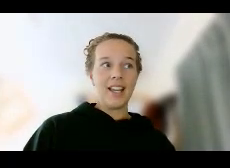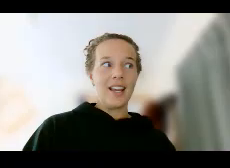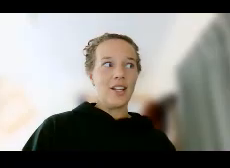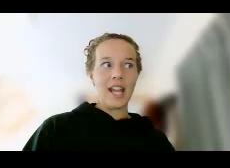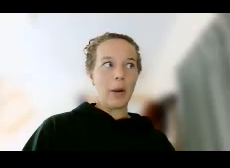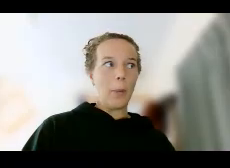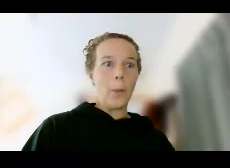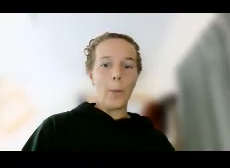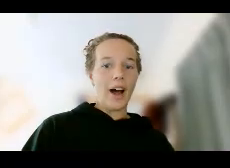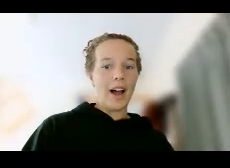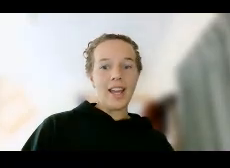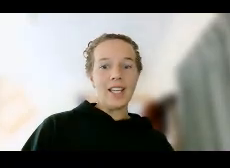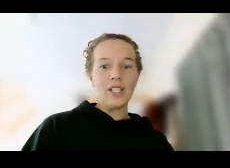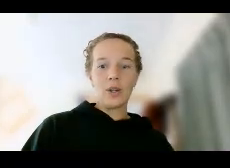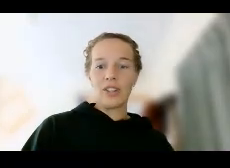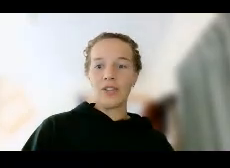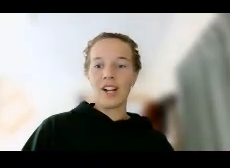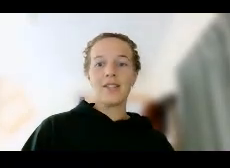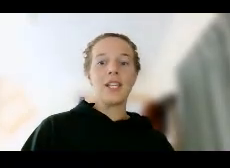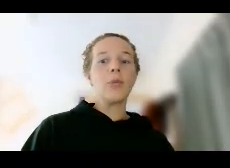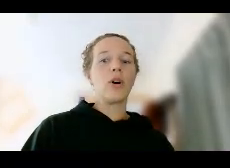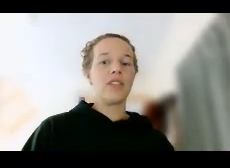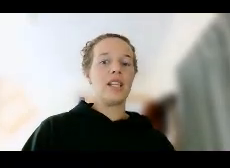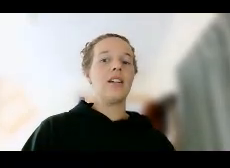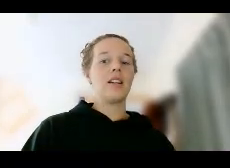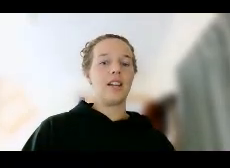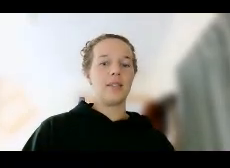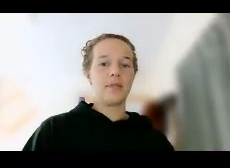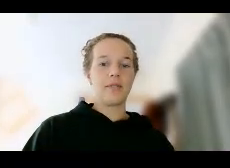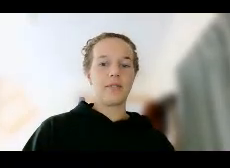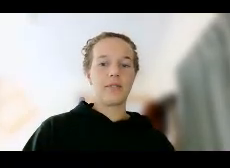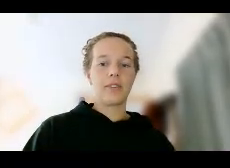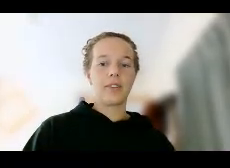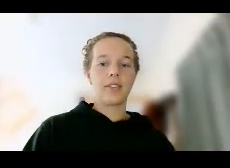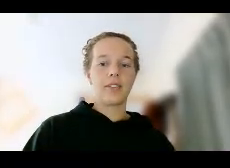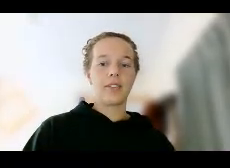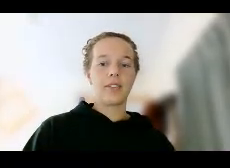decades. Jack, why do you think we aren't seeing more of that here yet?